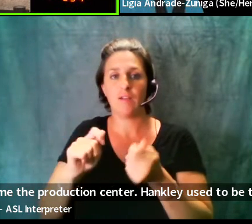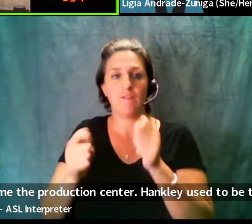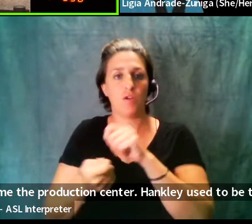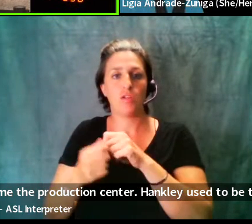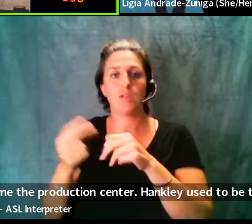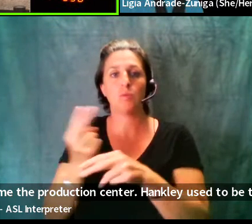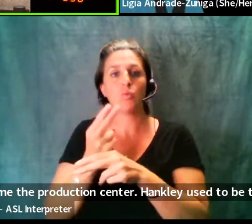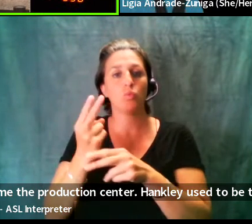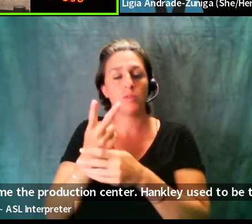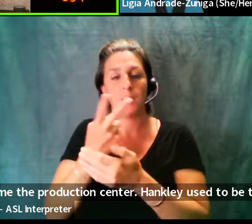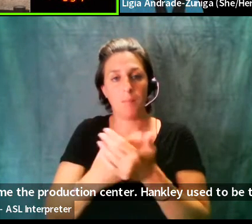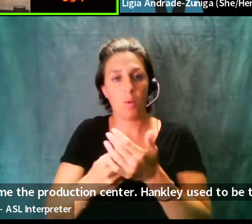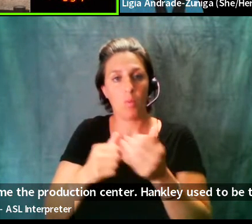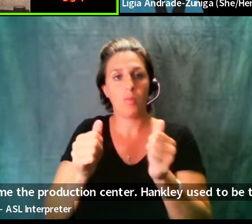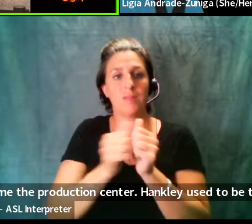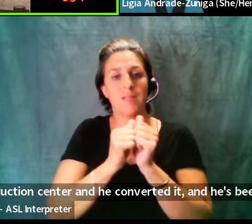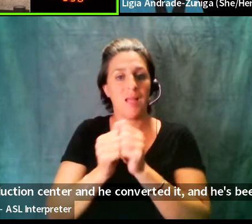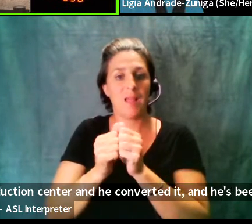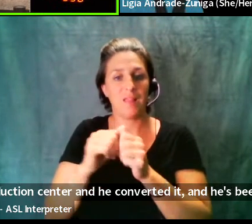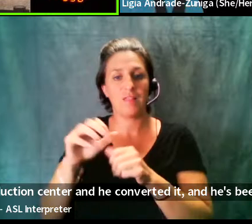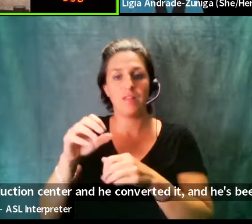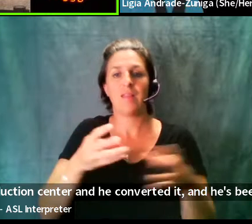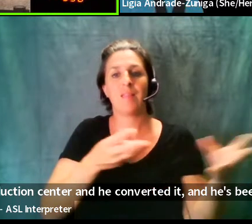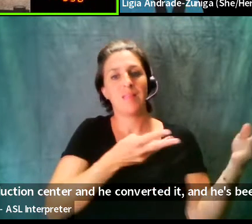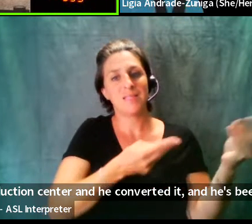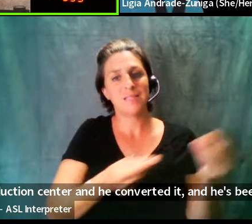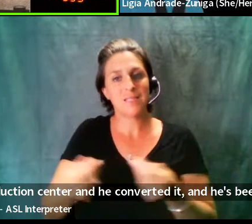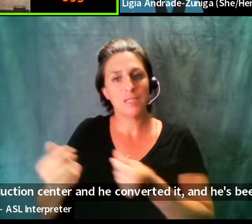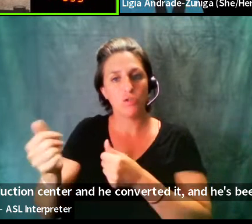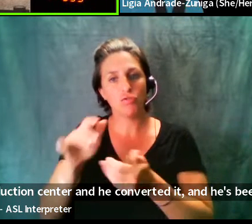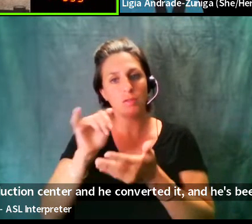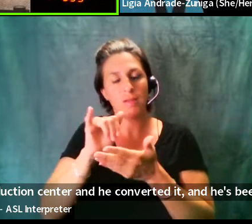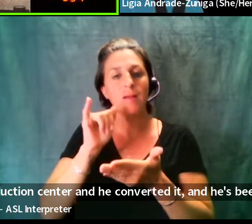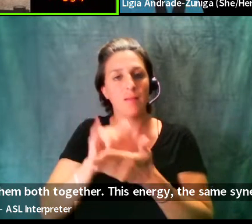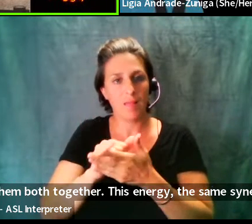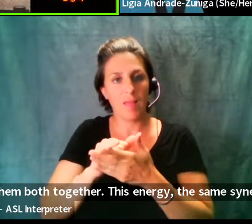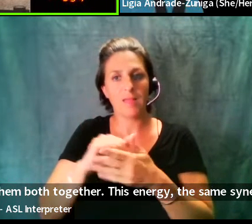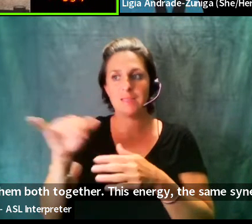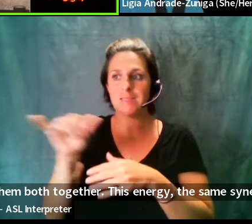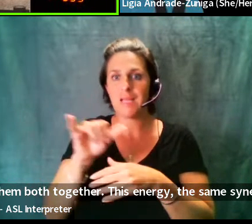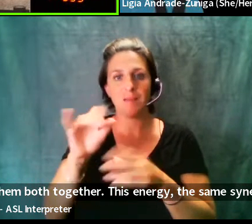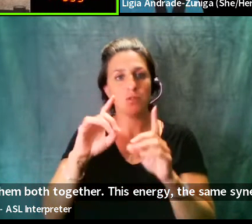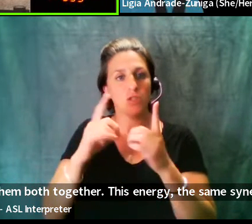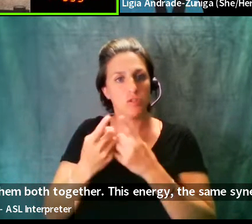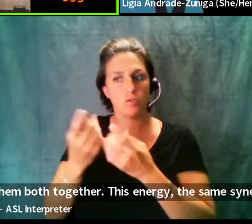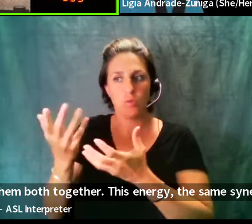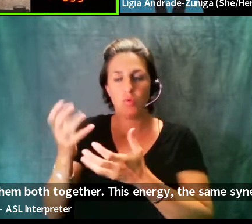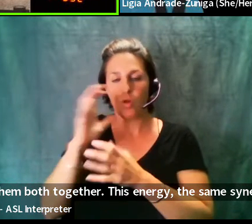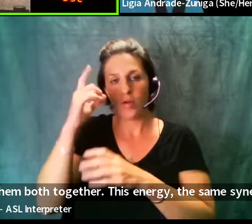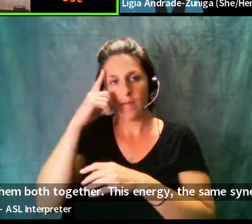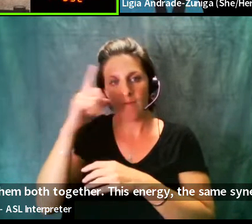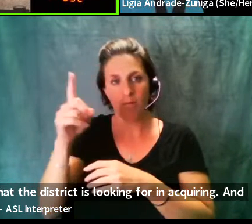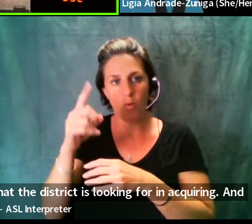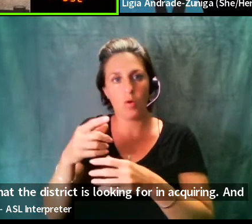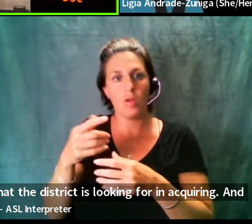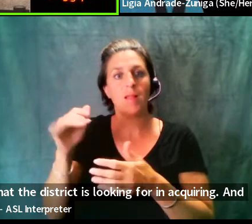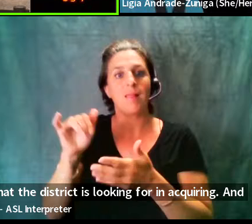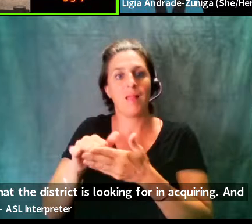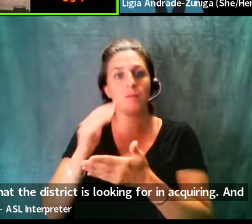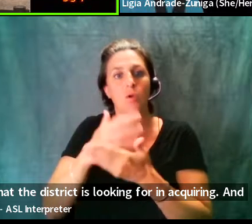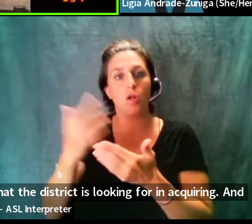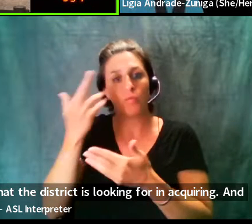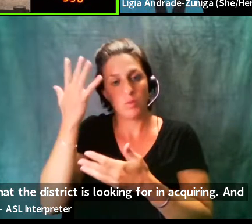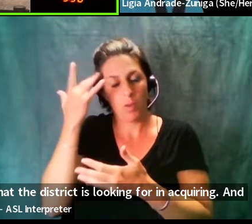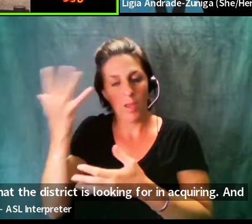both together. This synergy, the same synergy that the district is looking for in acquiring it, and that's part of the reason that it wants to acquire